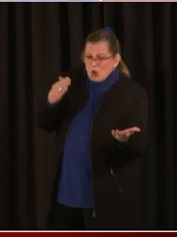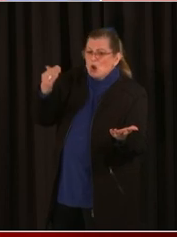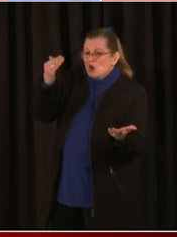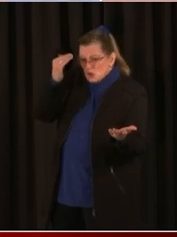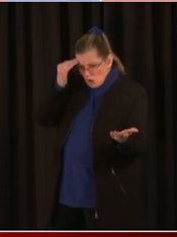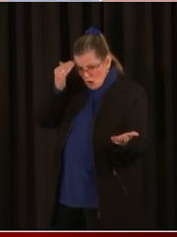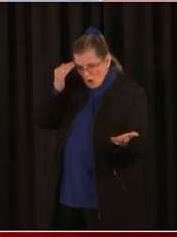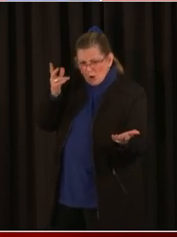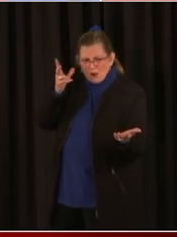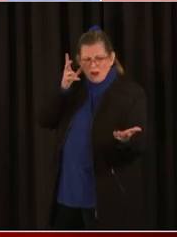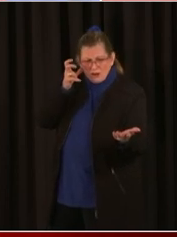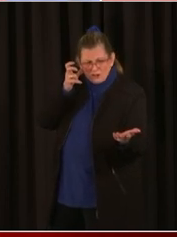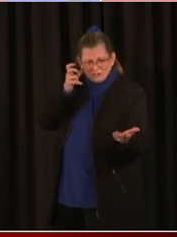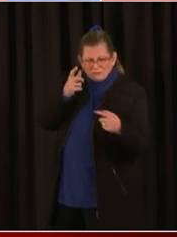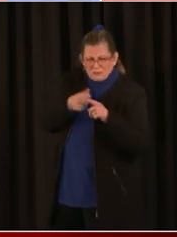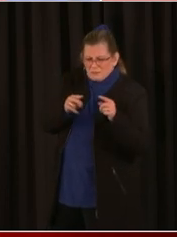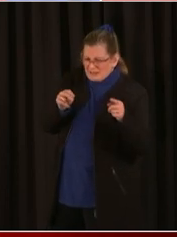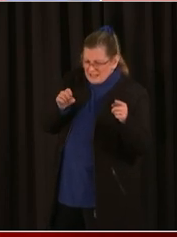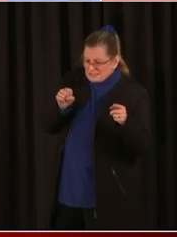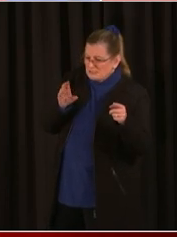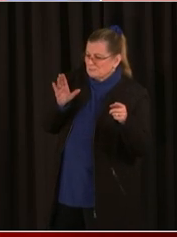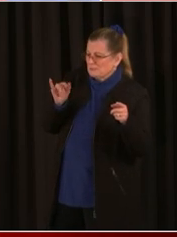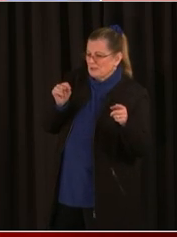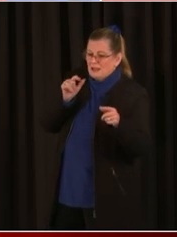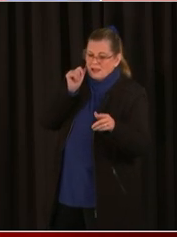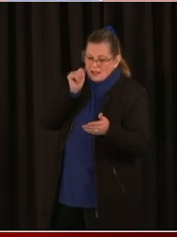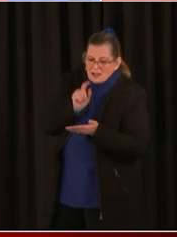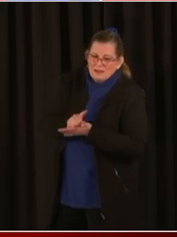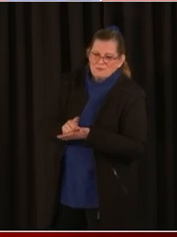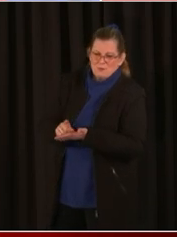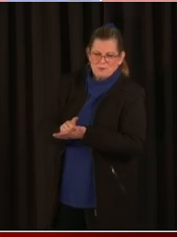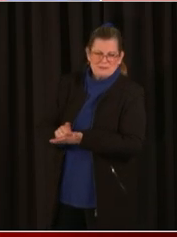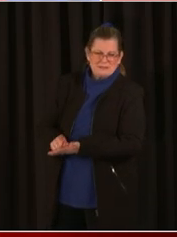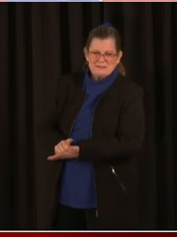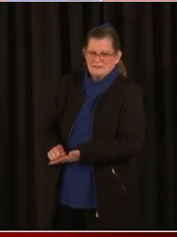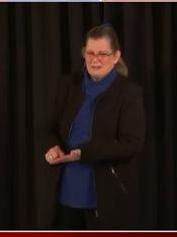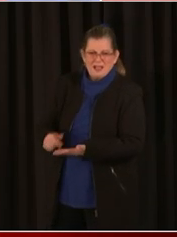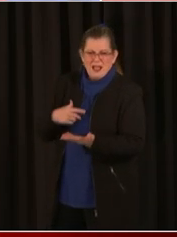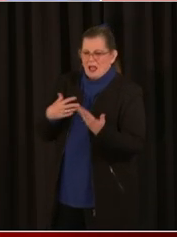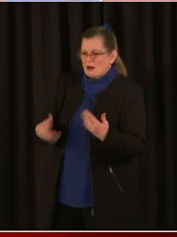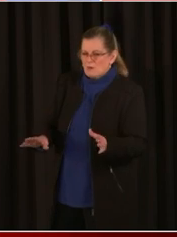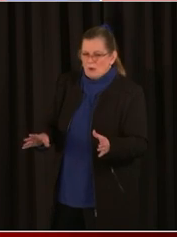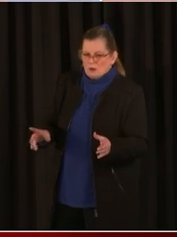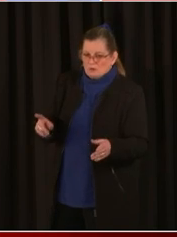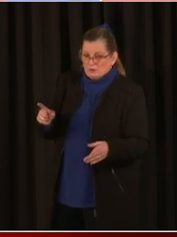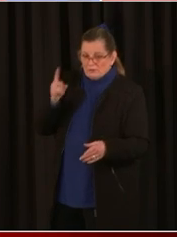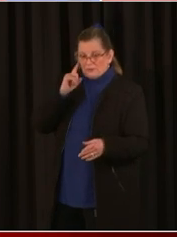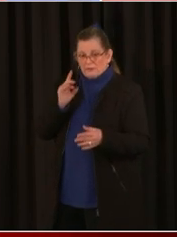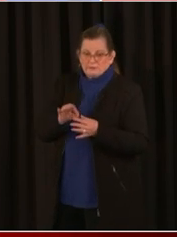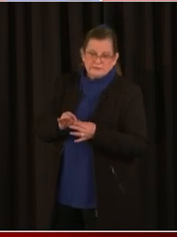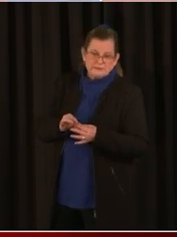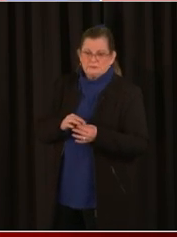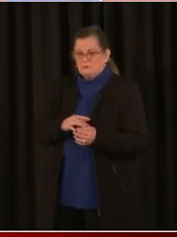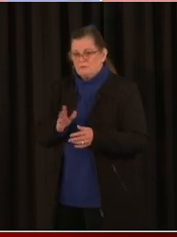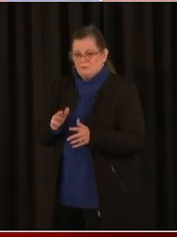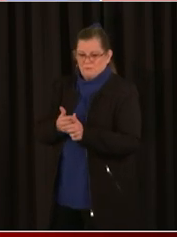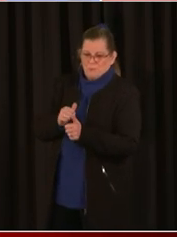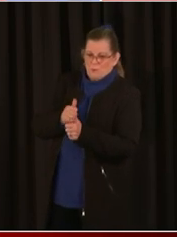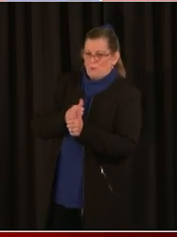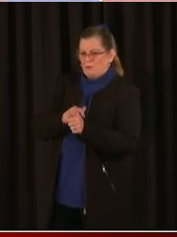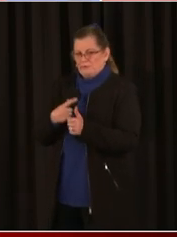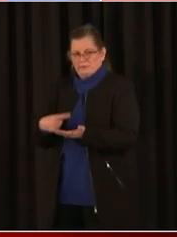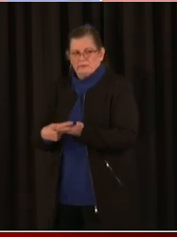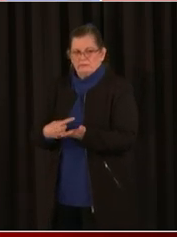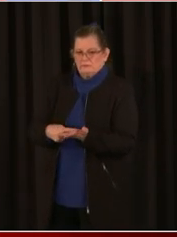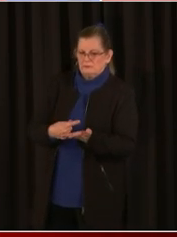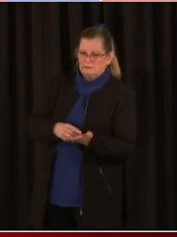hears from Dr. Nesbitt weekly as well. So I don't want to leave the impression with anybody that council members don't have